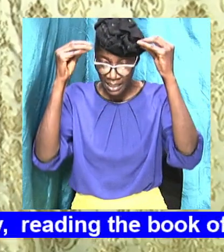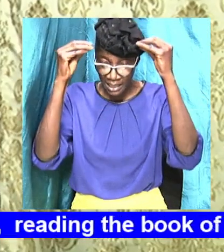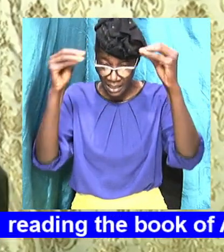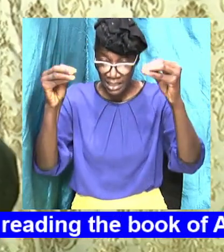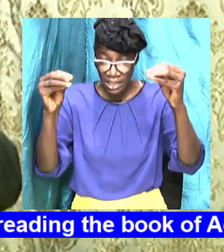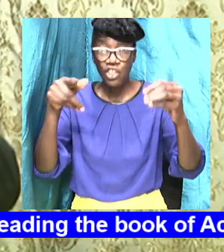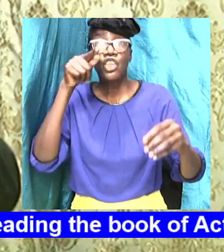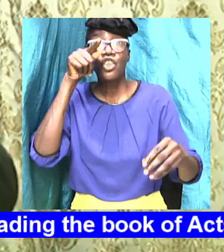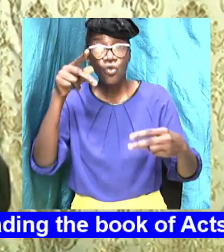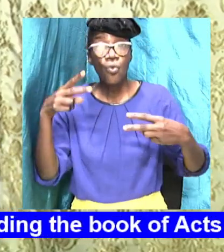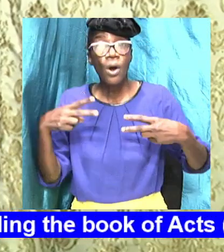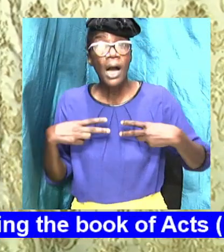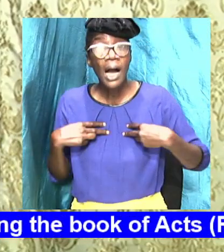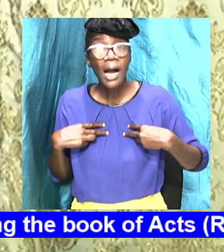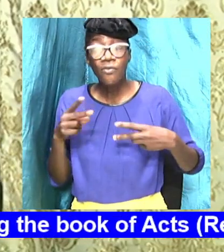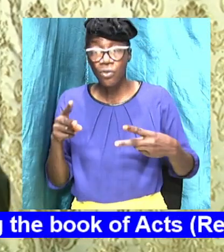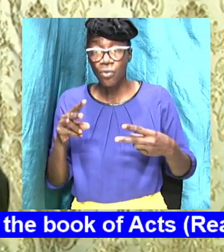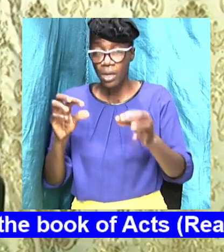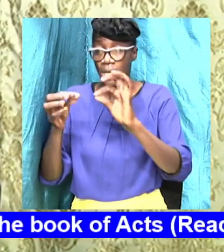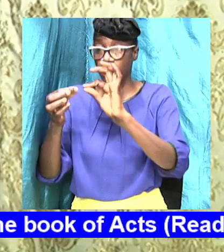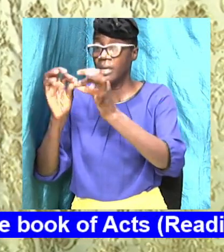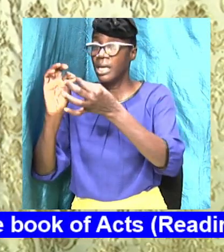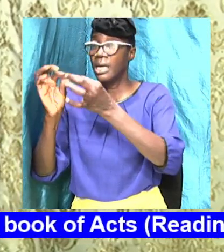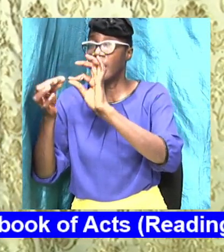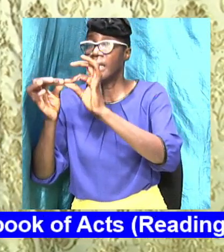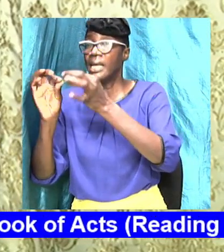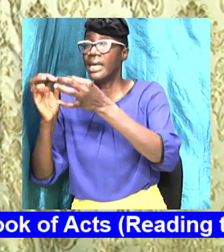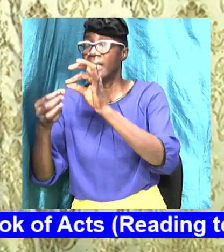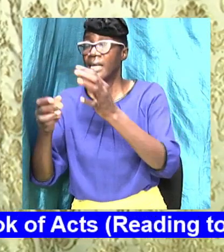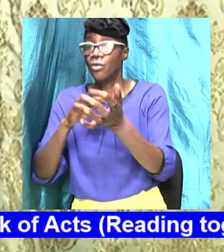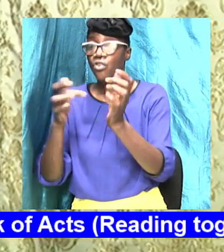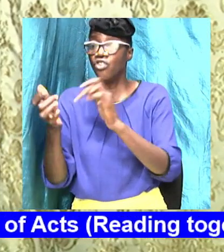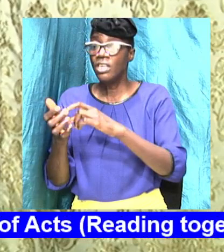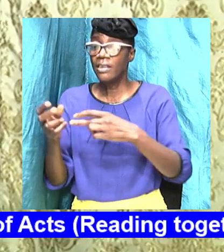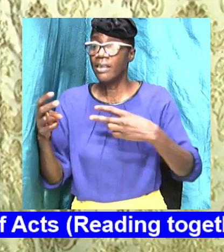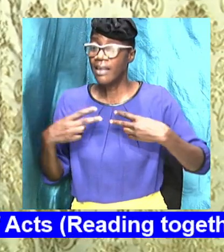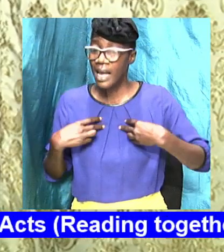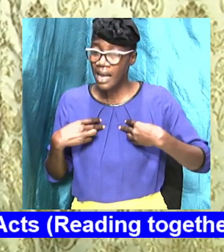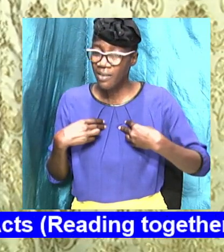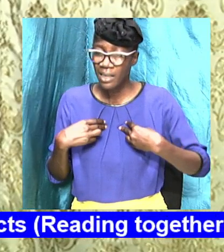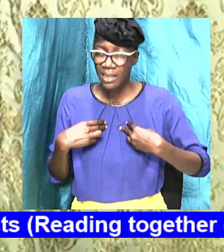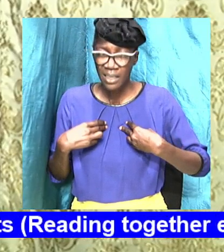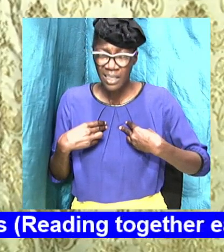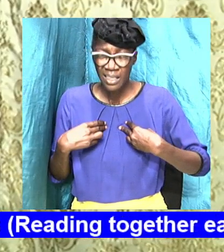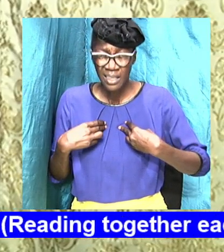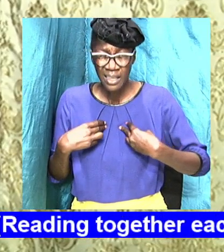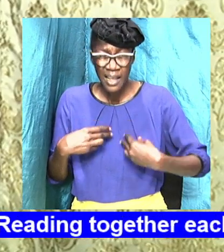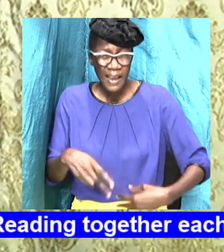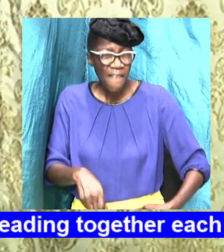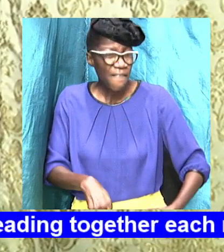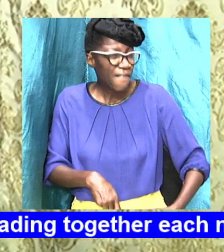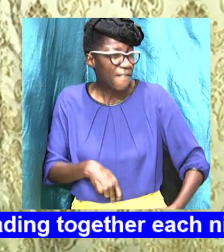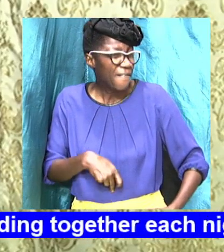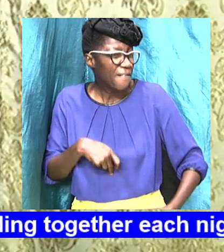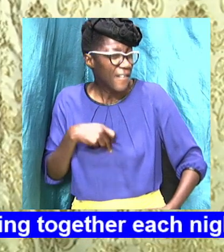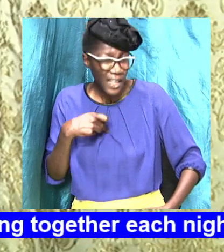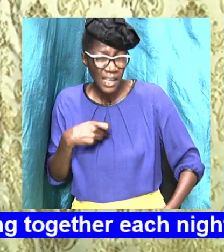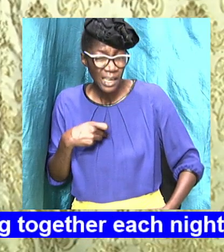I can't teach you it. You have to know, be connected to the source and have that conviction that this is how I'm going to govern my life.